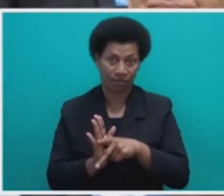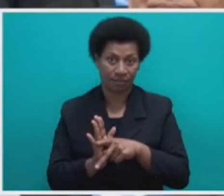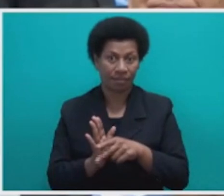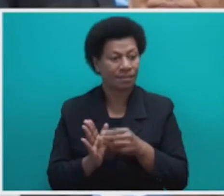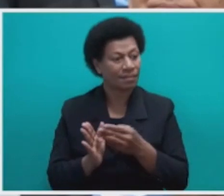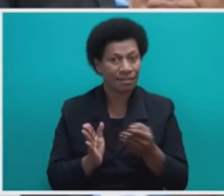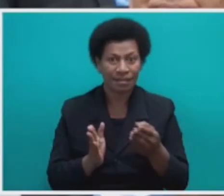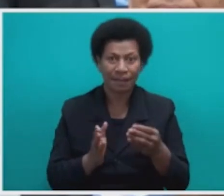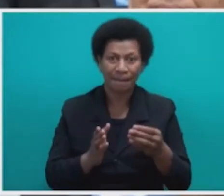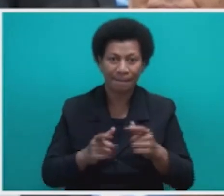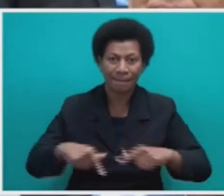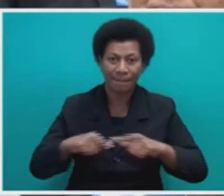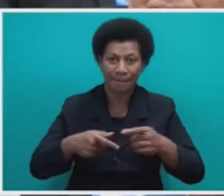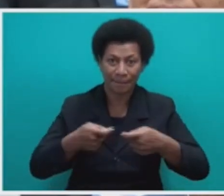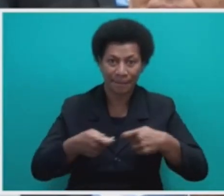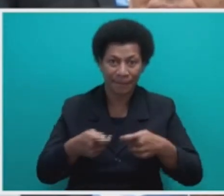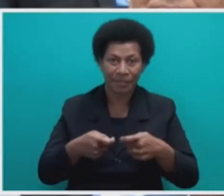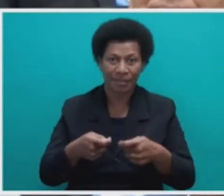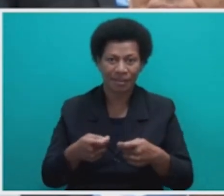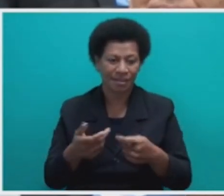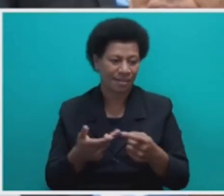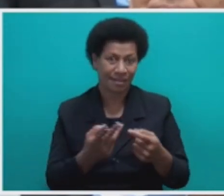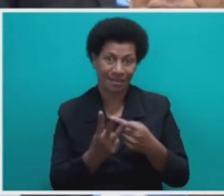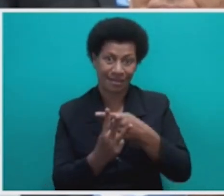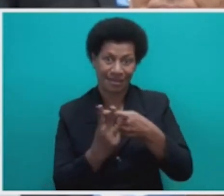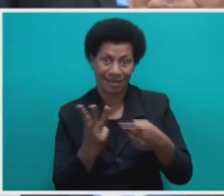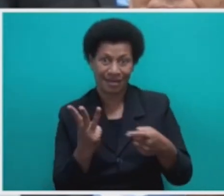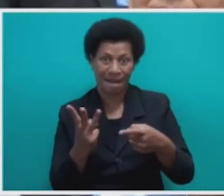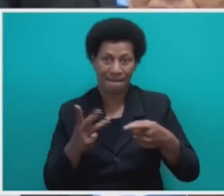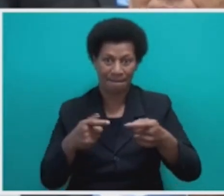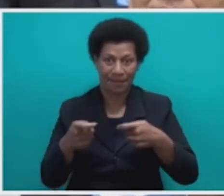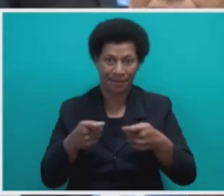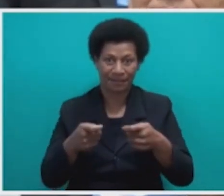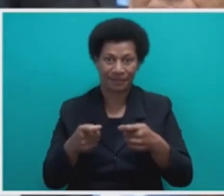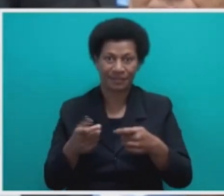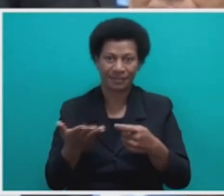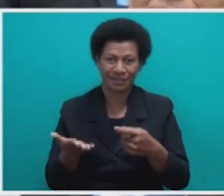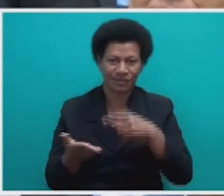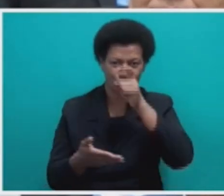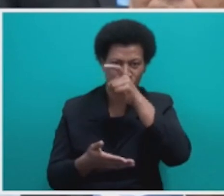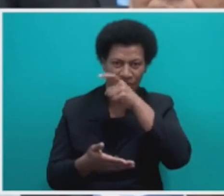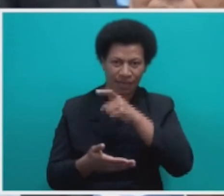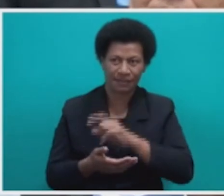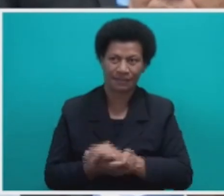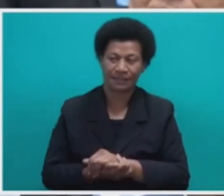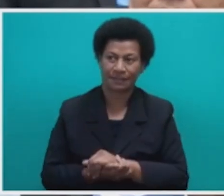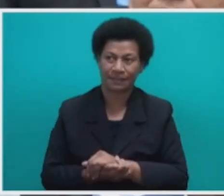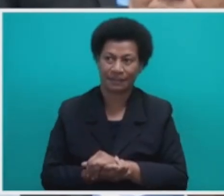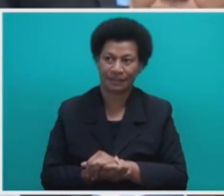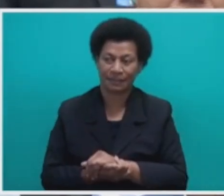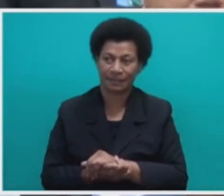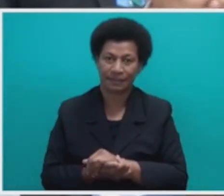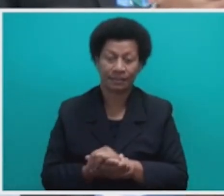far as what the three producers are getting. But the point I want to make, Mr. Speaker, again,